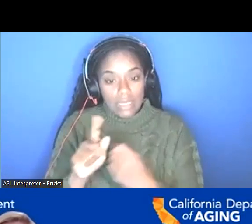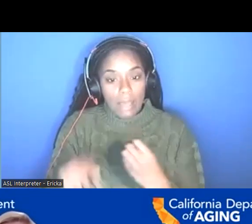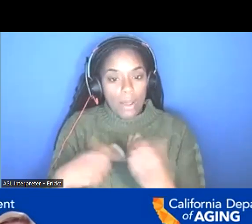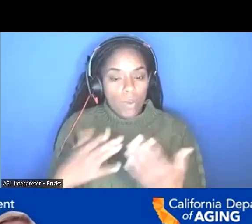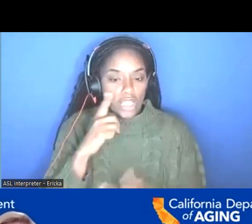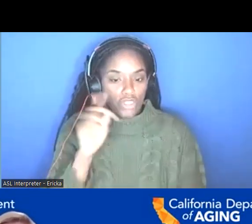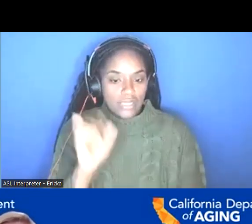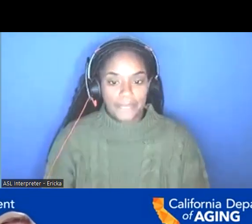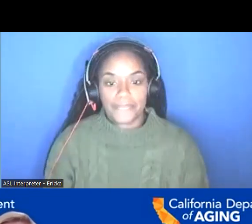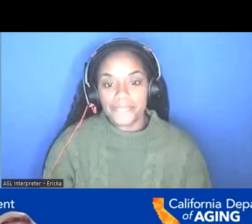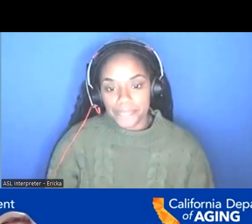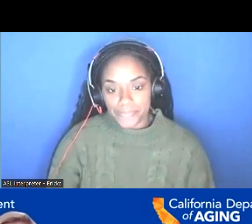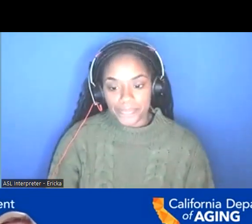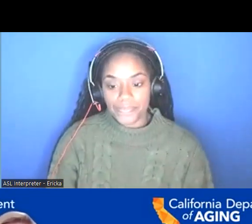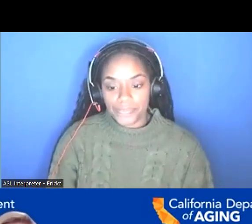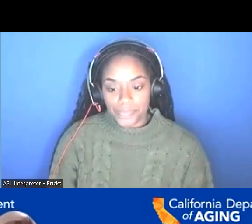like.